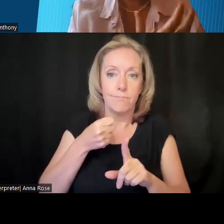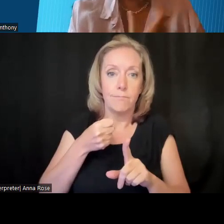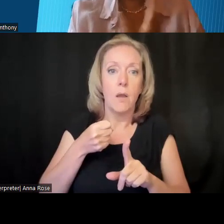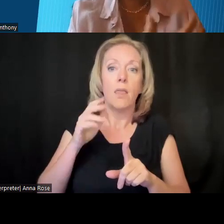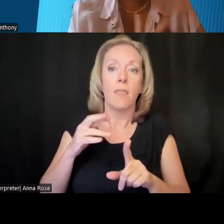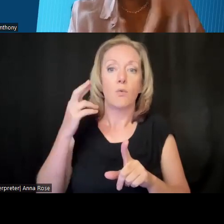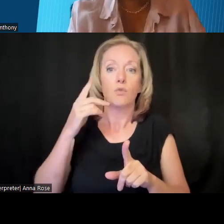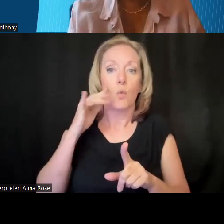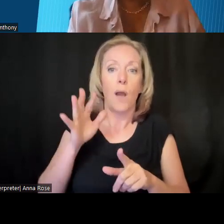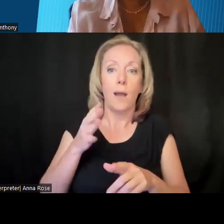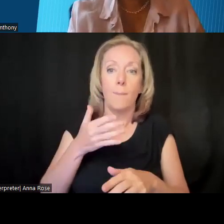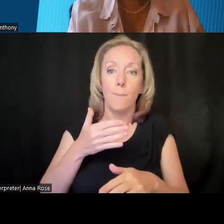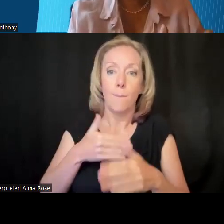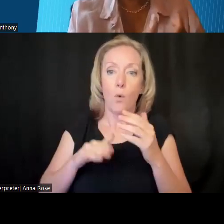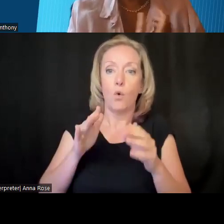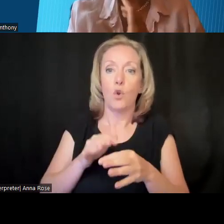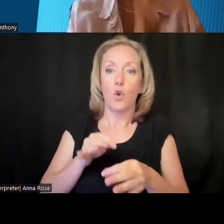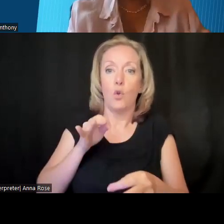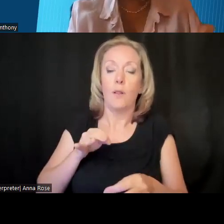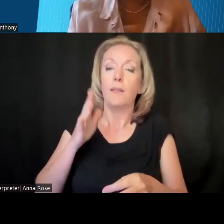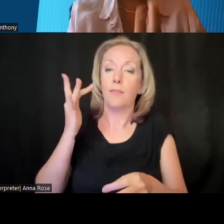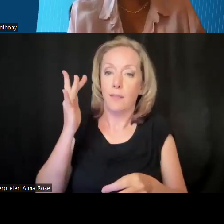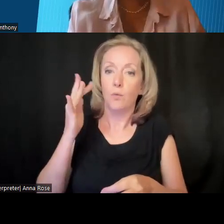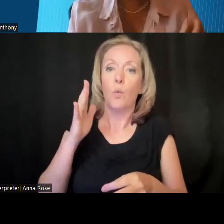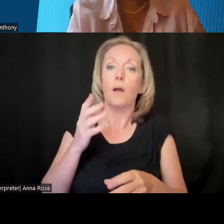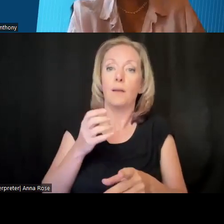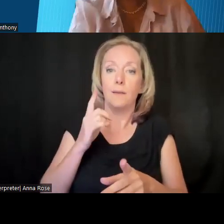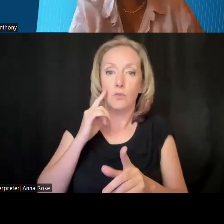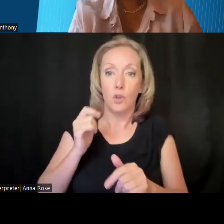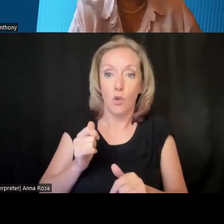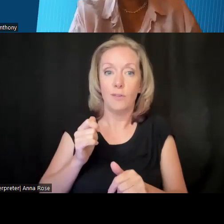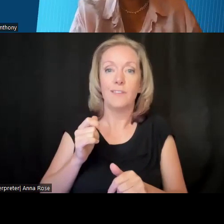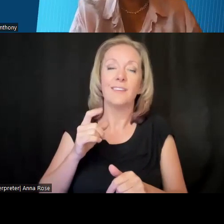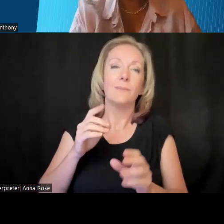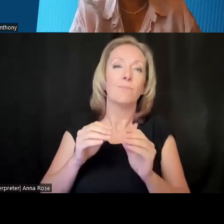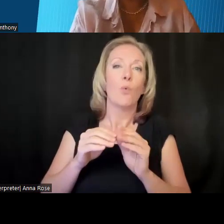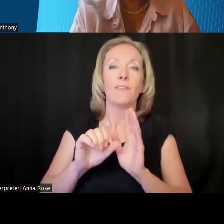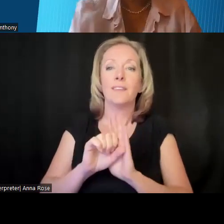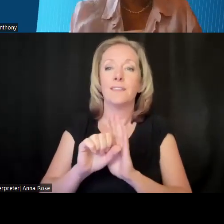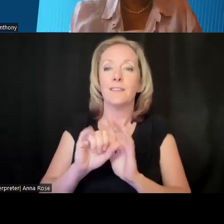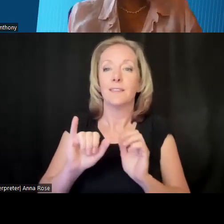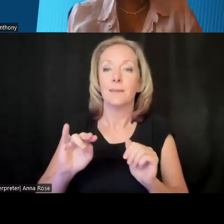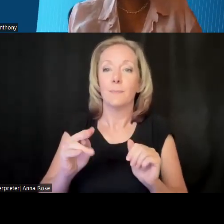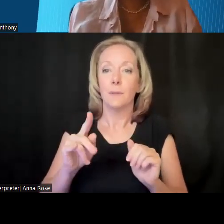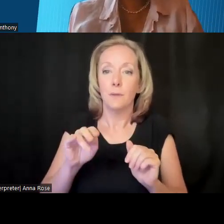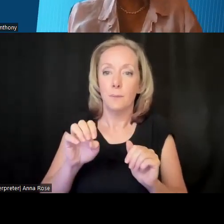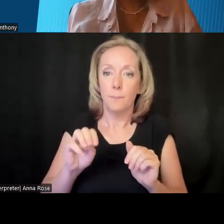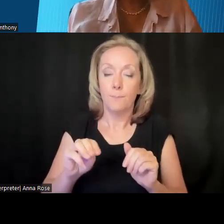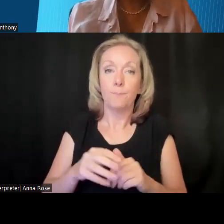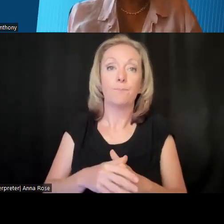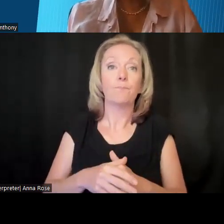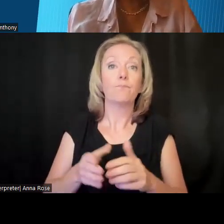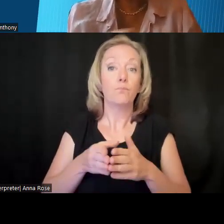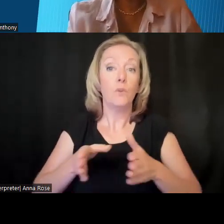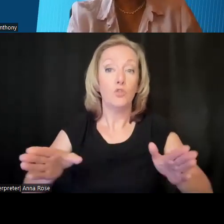And so that hearing loss was well on its way and is just one of the symptoms kind of identified with prematurity. But in general,